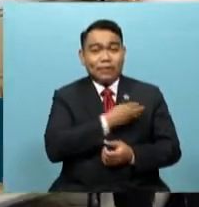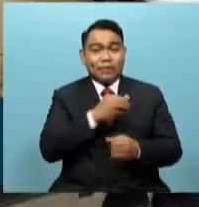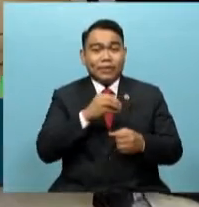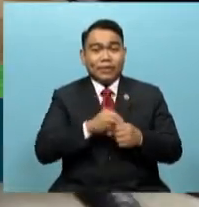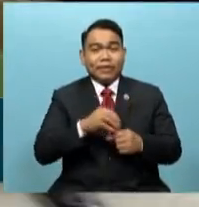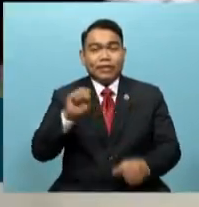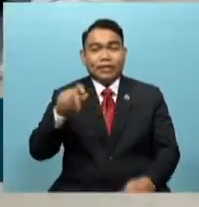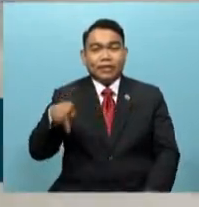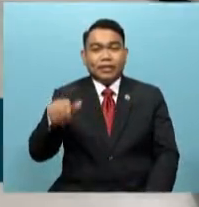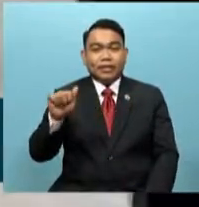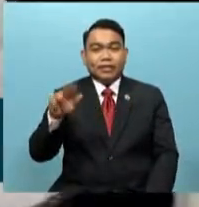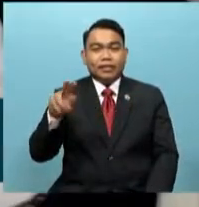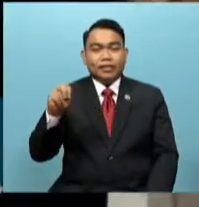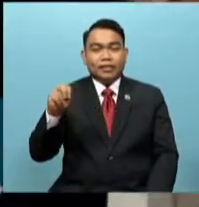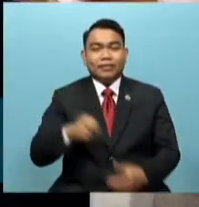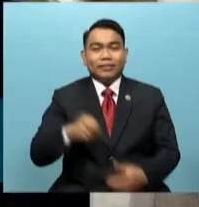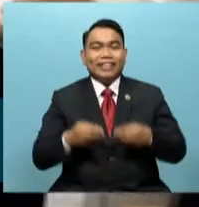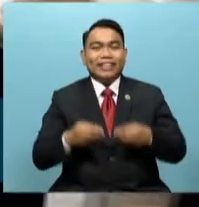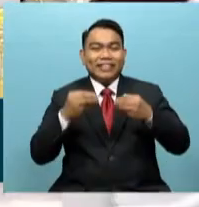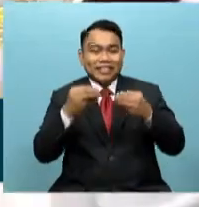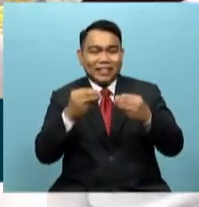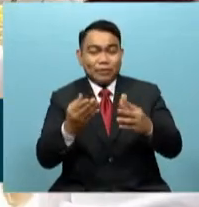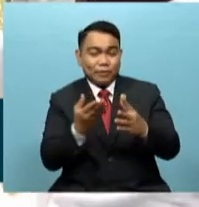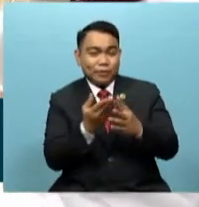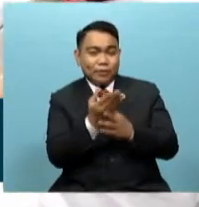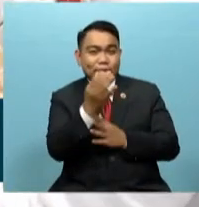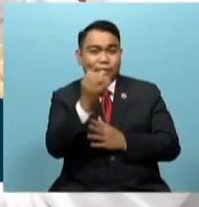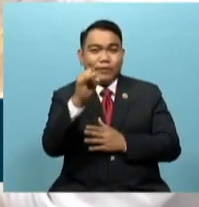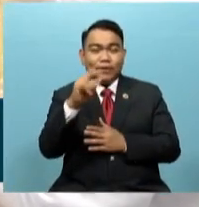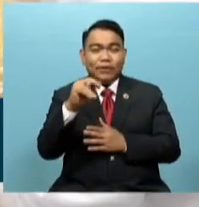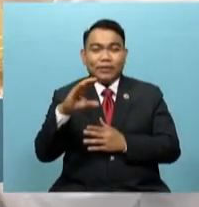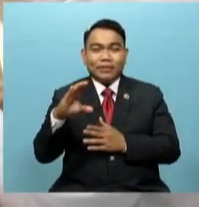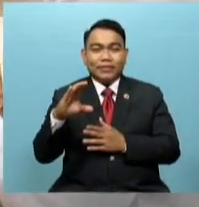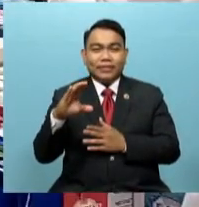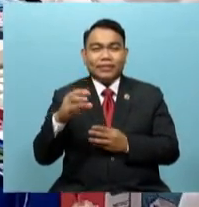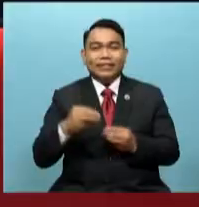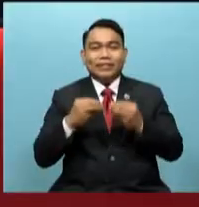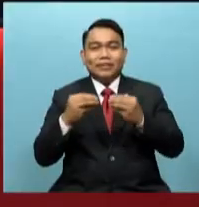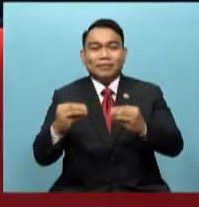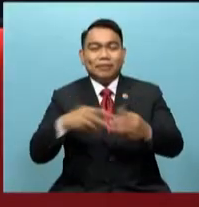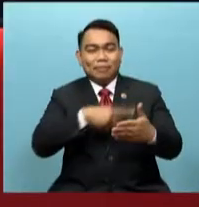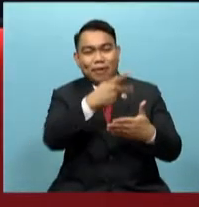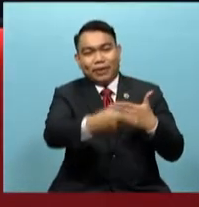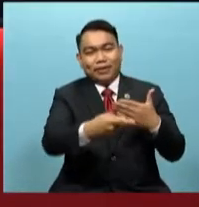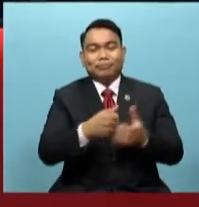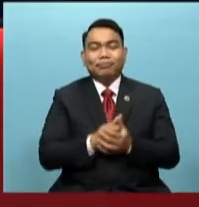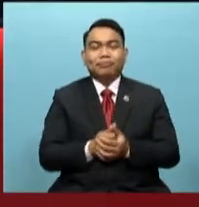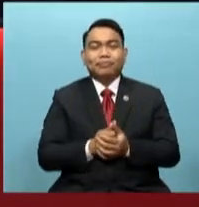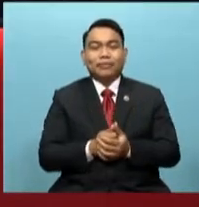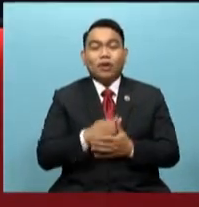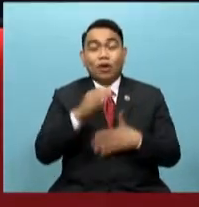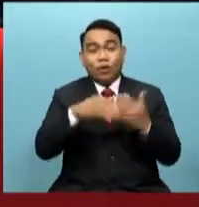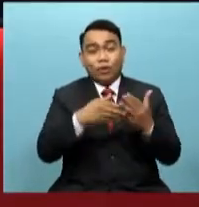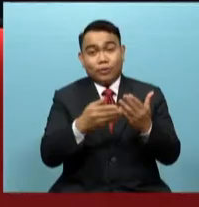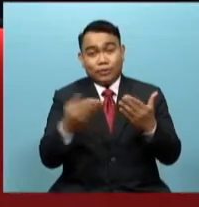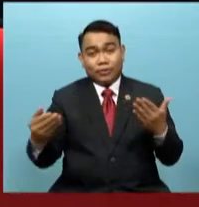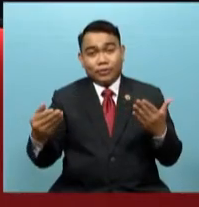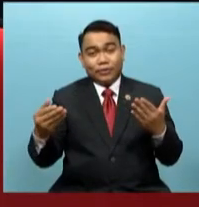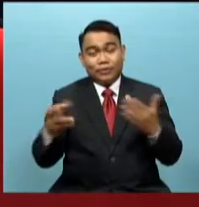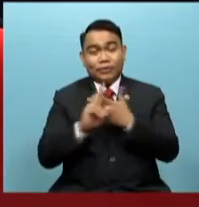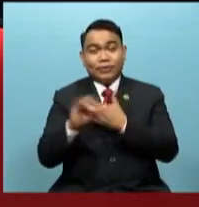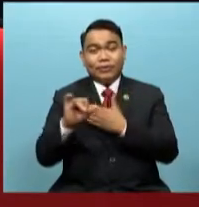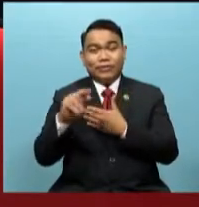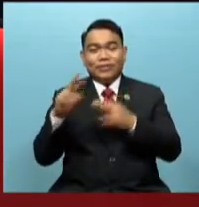bukas palad na nagkaloob ng tulong sa pamamagitan ng INC Giving Project. Ang lahat ng yan sa pagbabalik